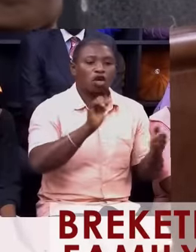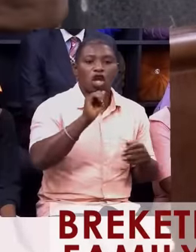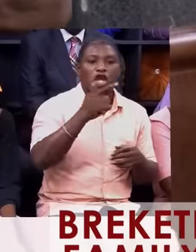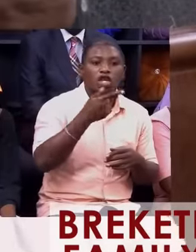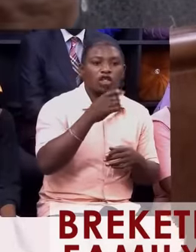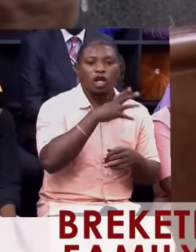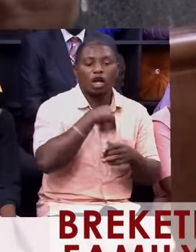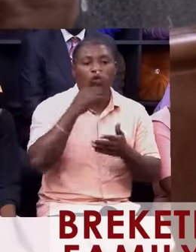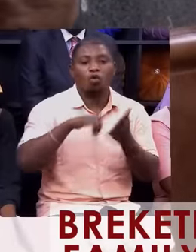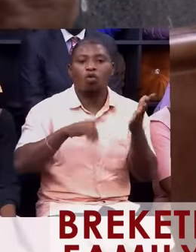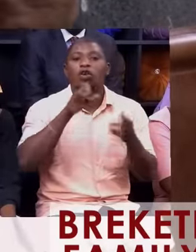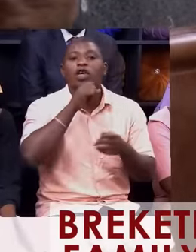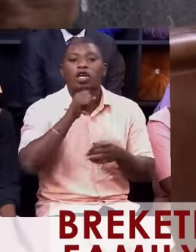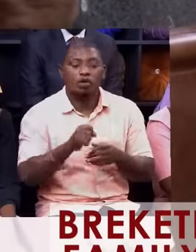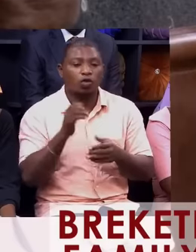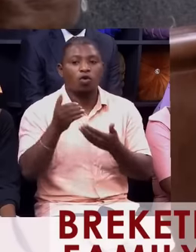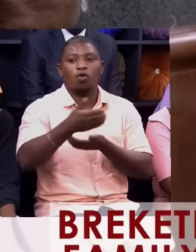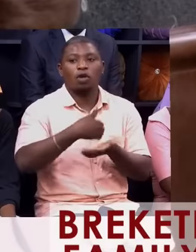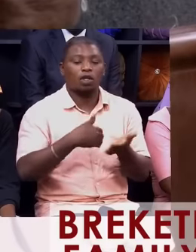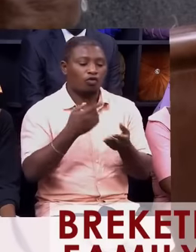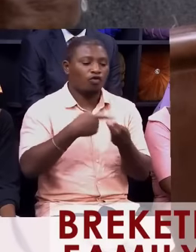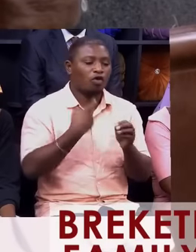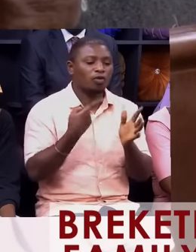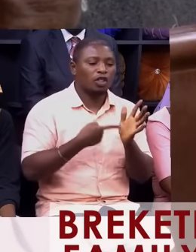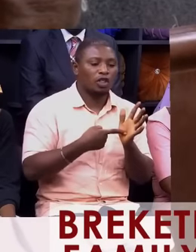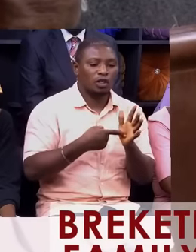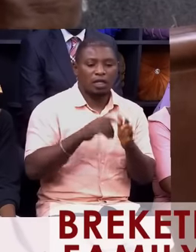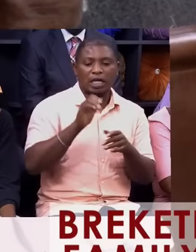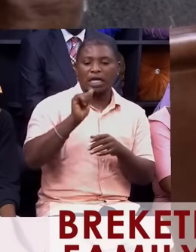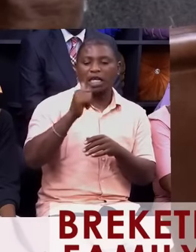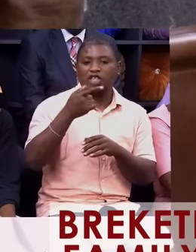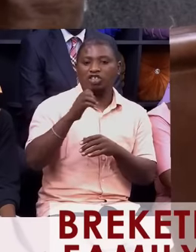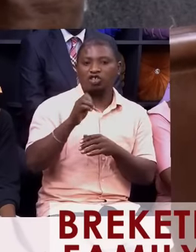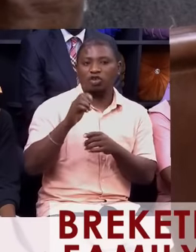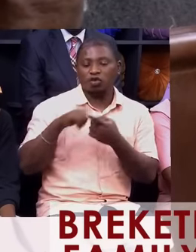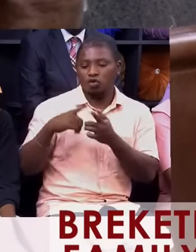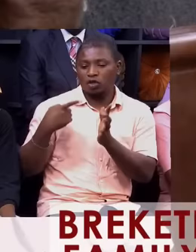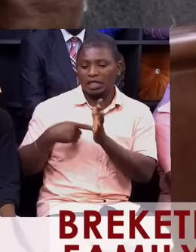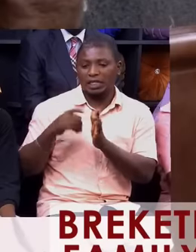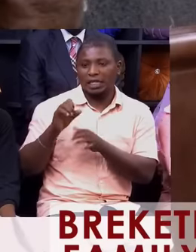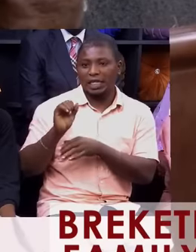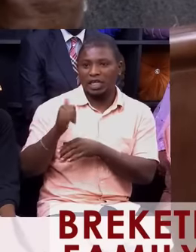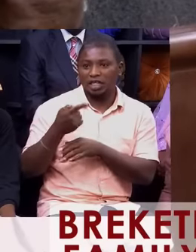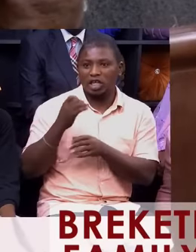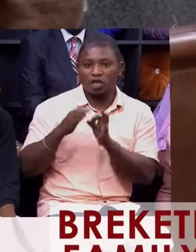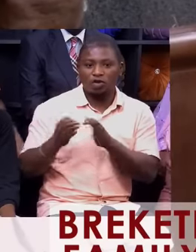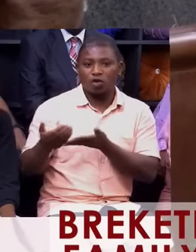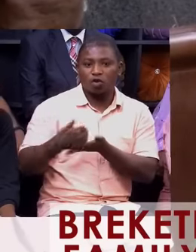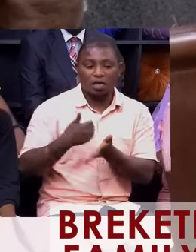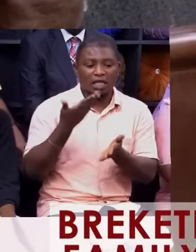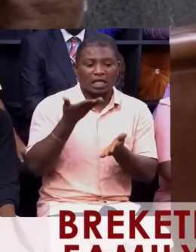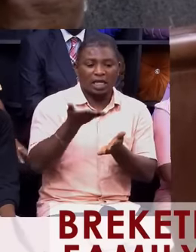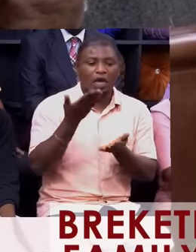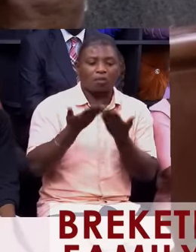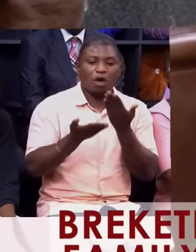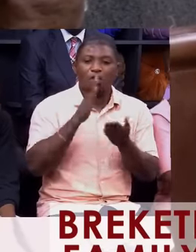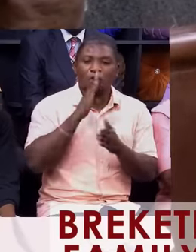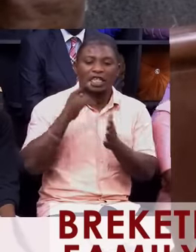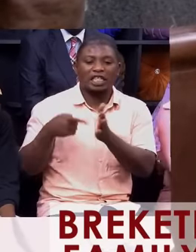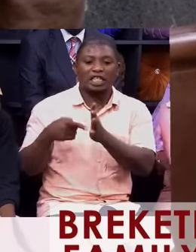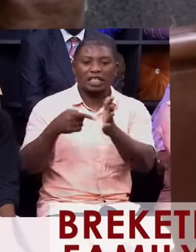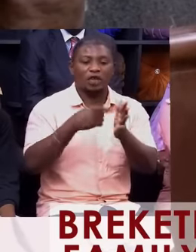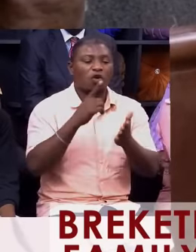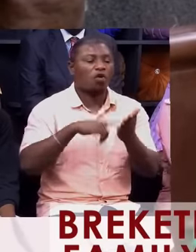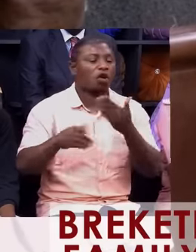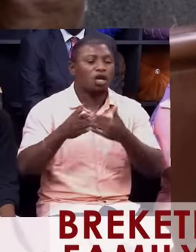collect the vaccine okay from this age to this age if you collect there might be this there might be this material